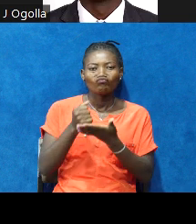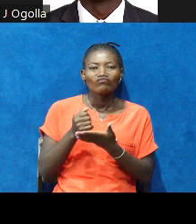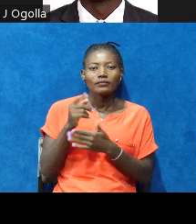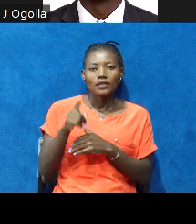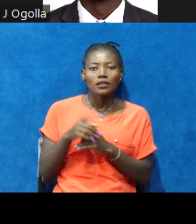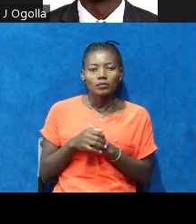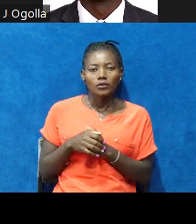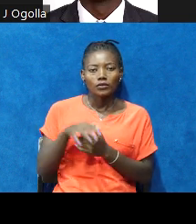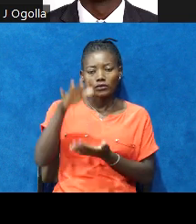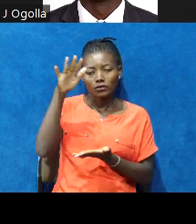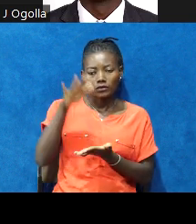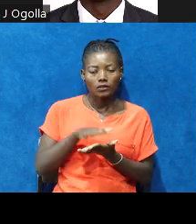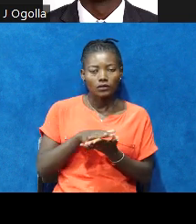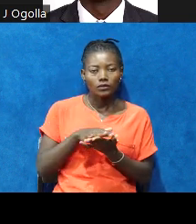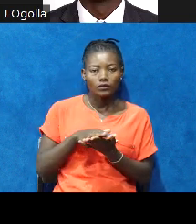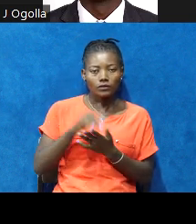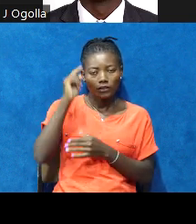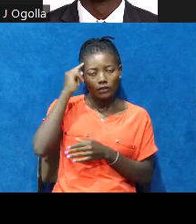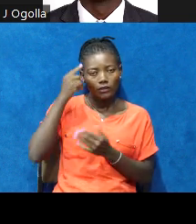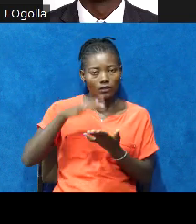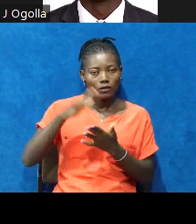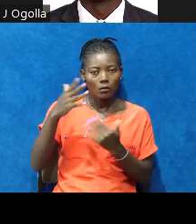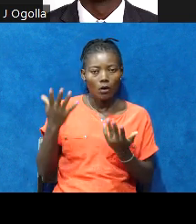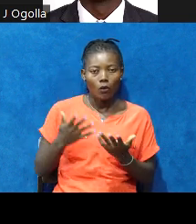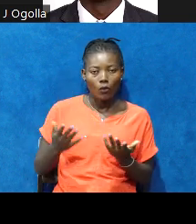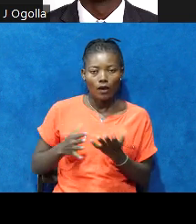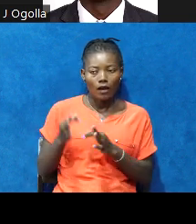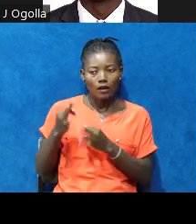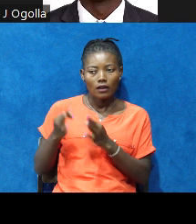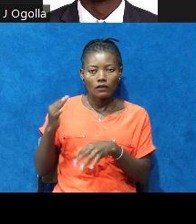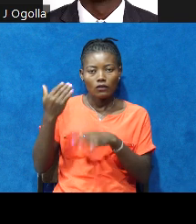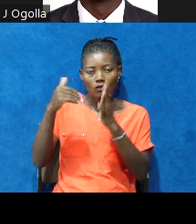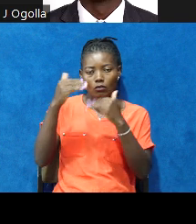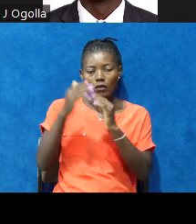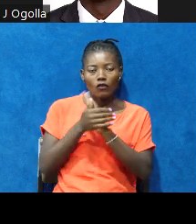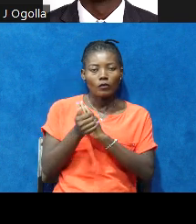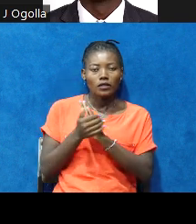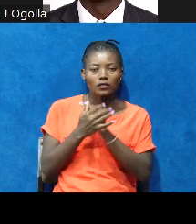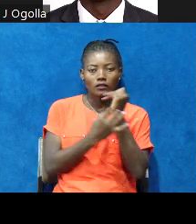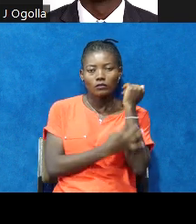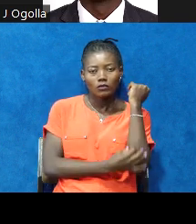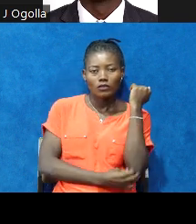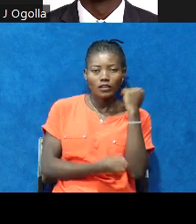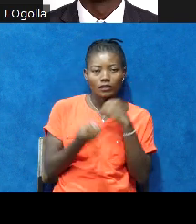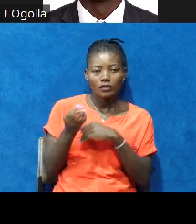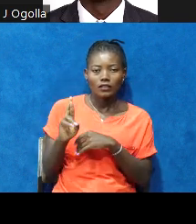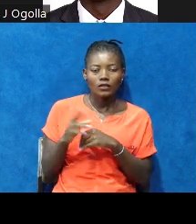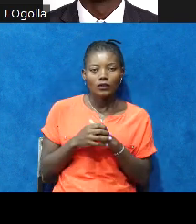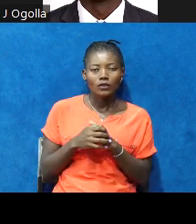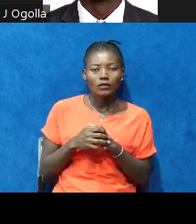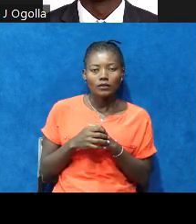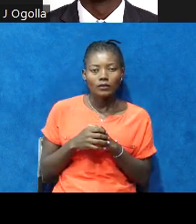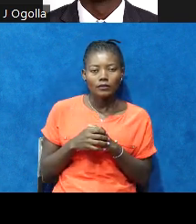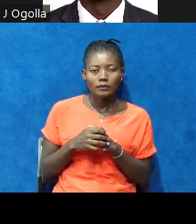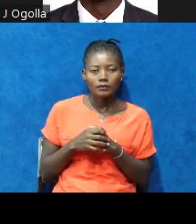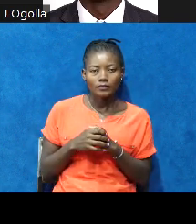help you, you know, reduce the overthinking, where if you perform a skill poorly, if you perform this move poorly, if you hit the ball